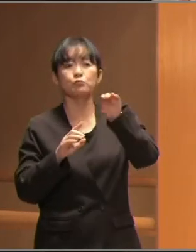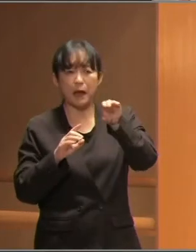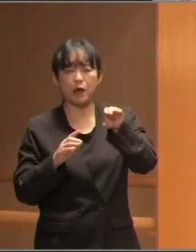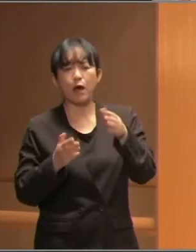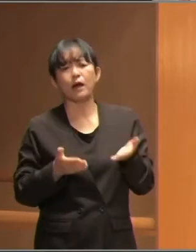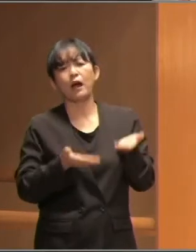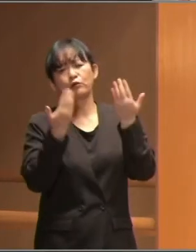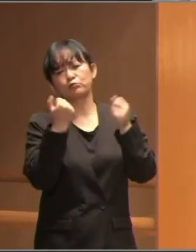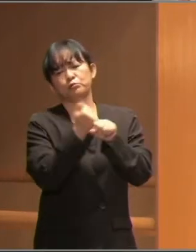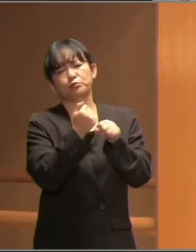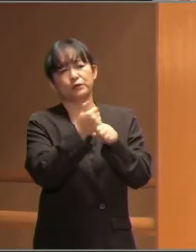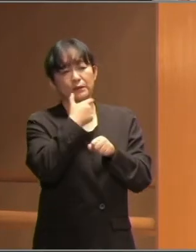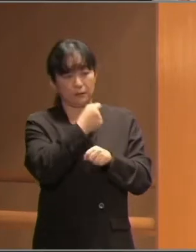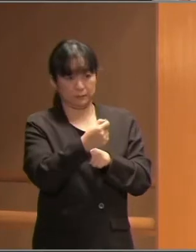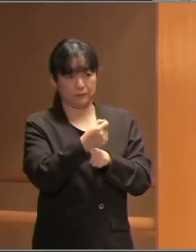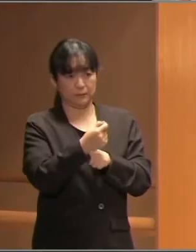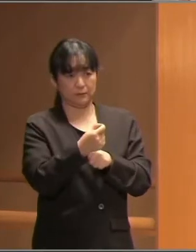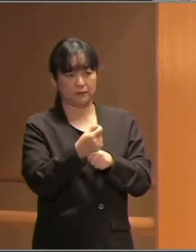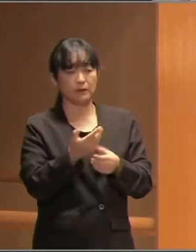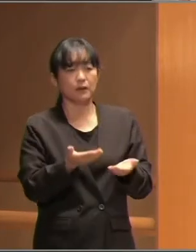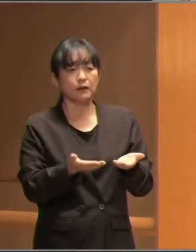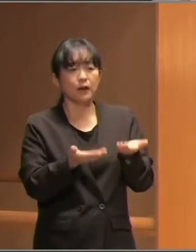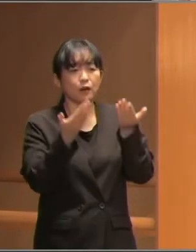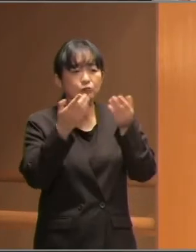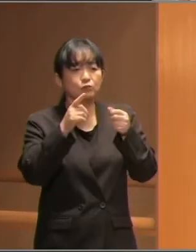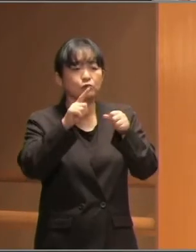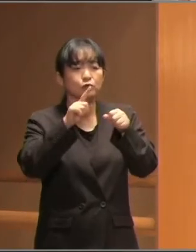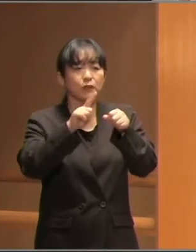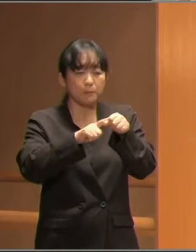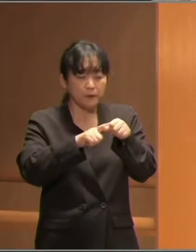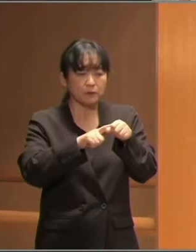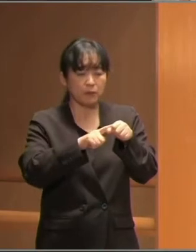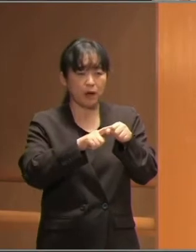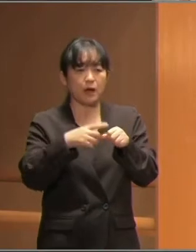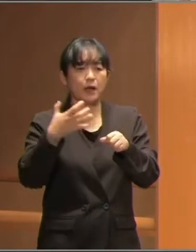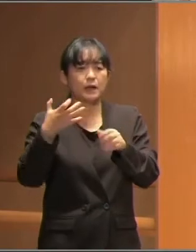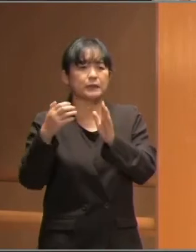we want to make the weight of cars lighter and lighter. In order to do that,